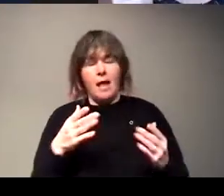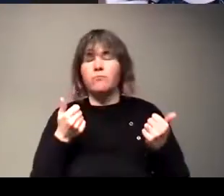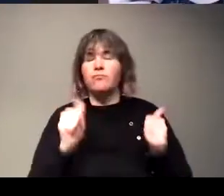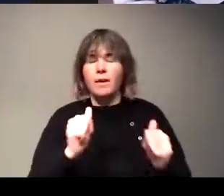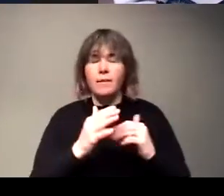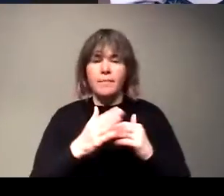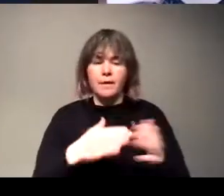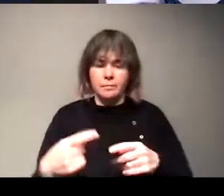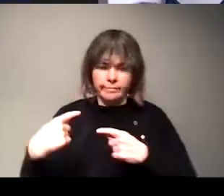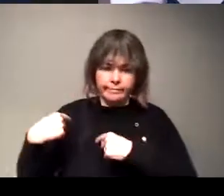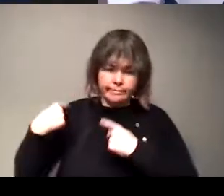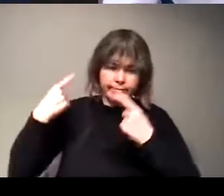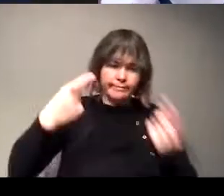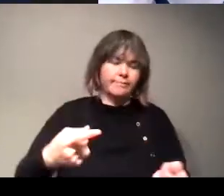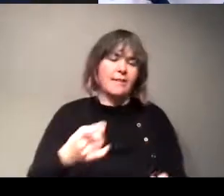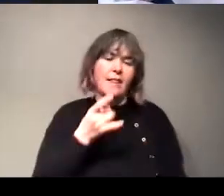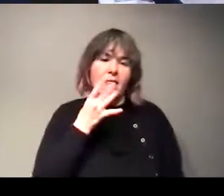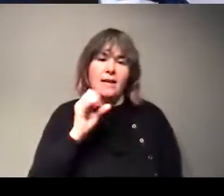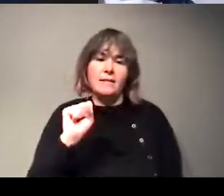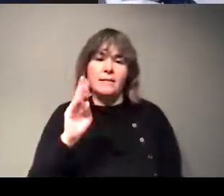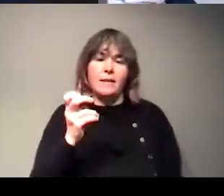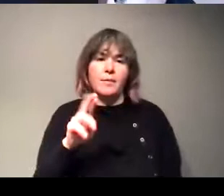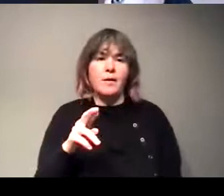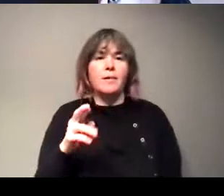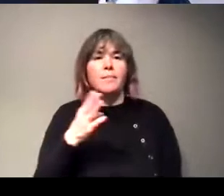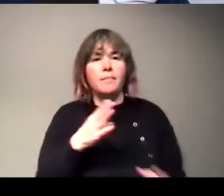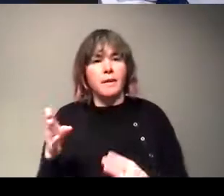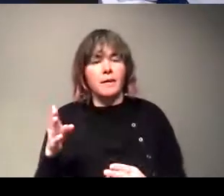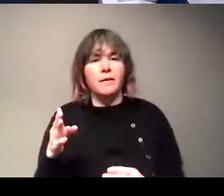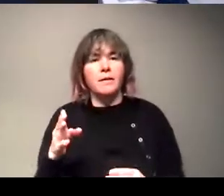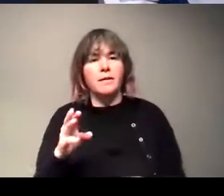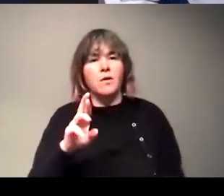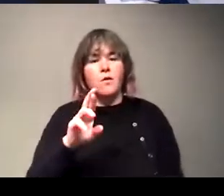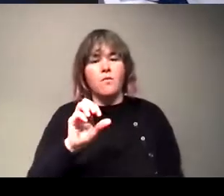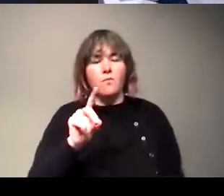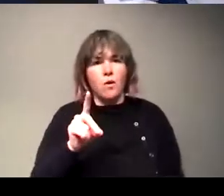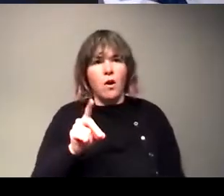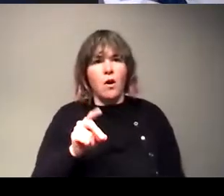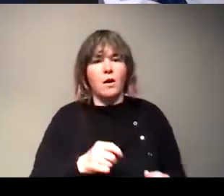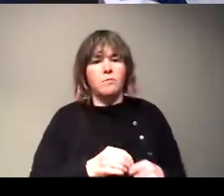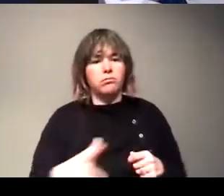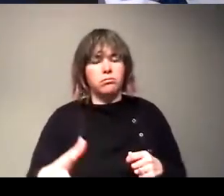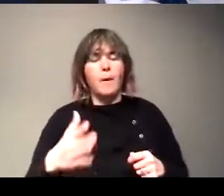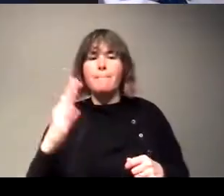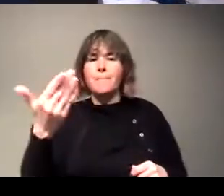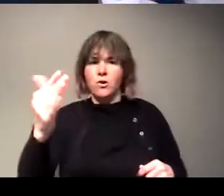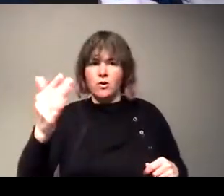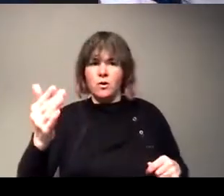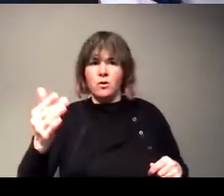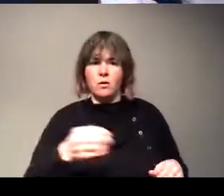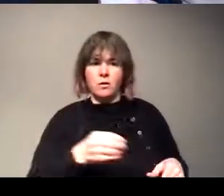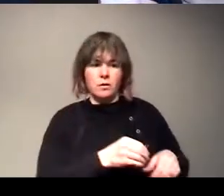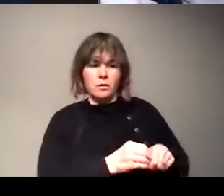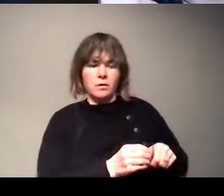for a while now. And my plan was that you would have to have a rod shoot out from the center with a mirror on the end to reflect the